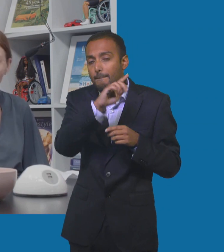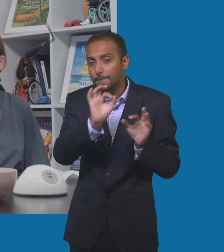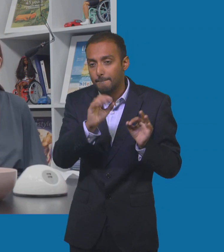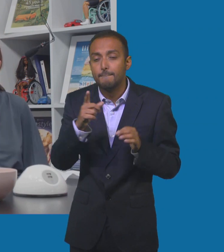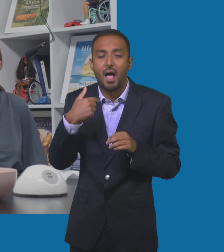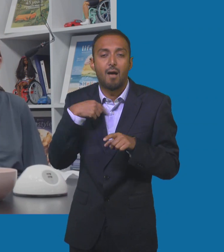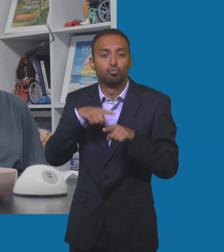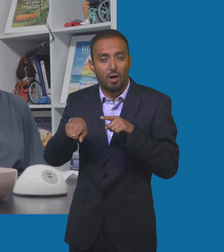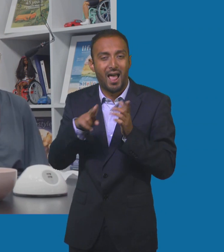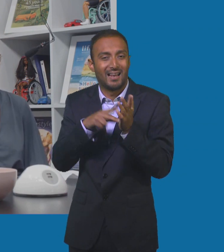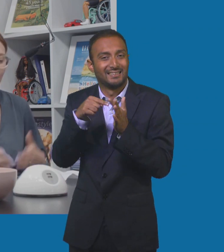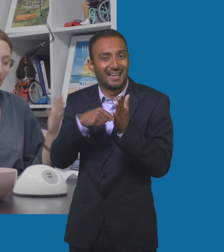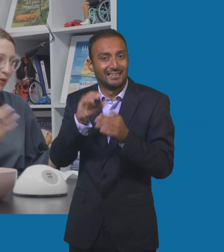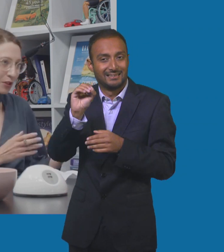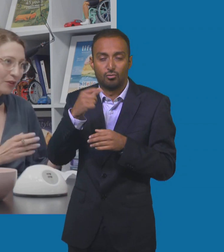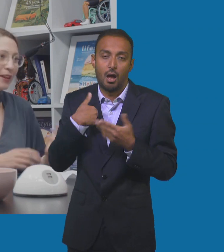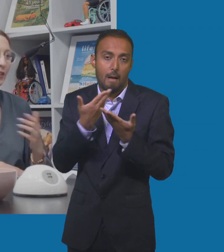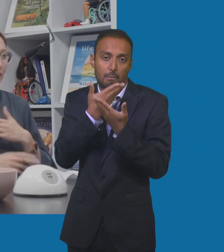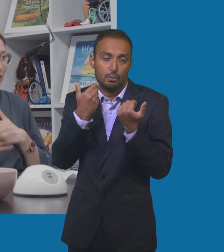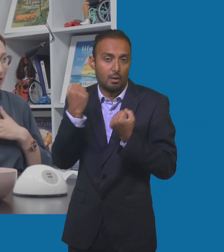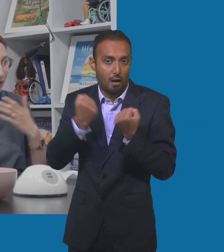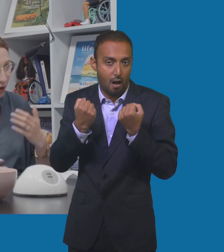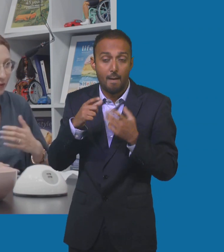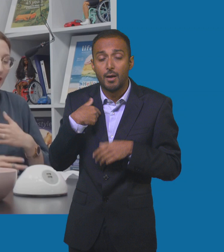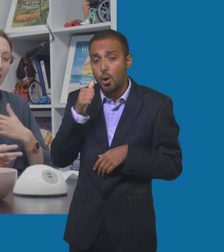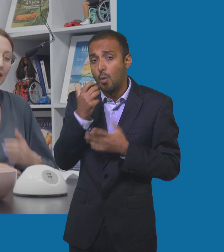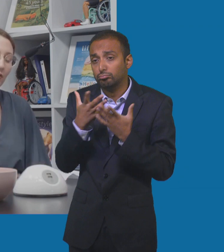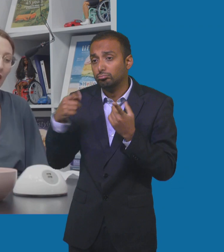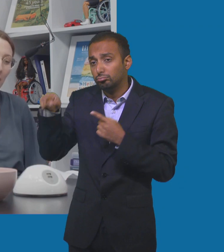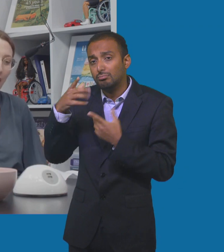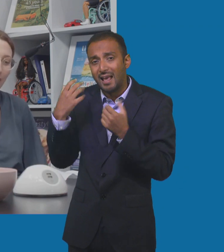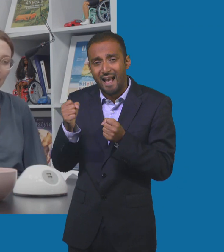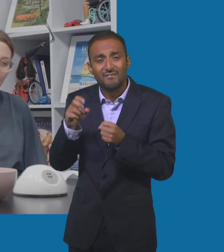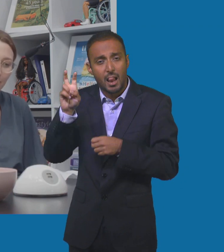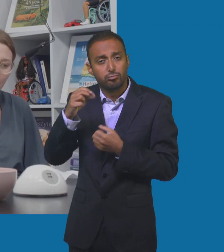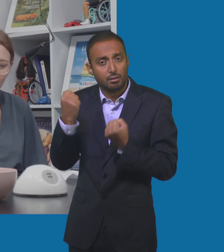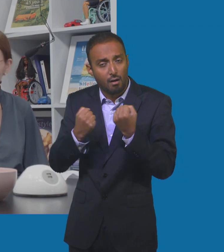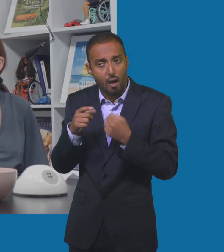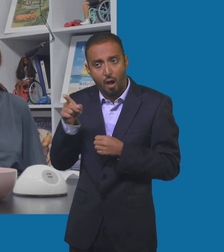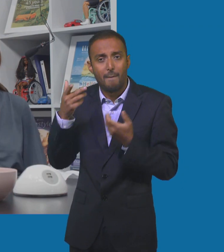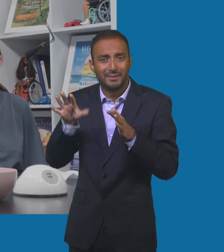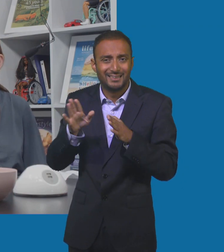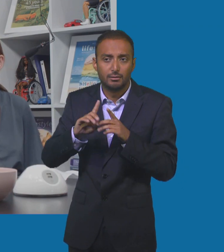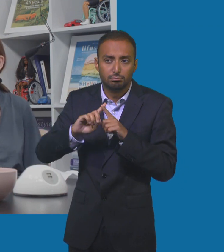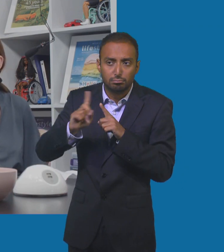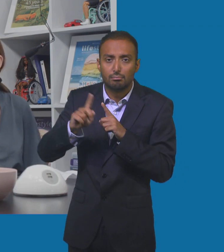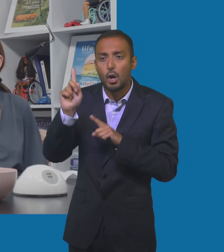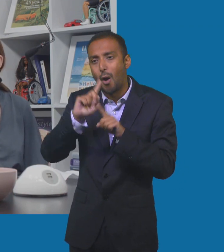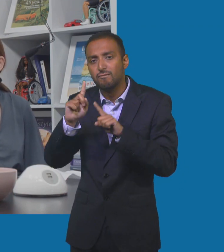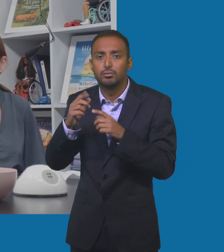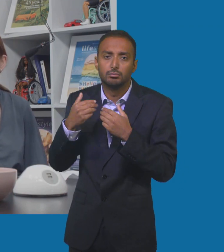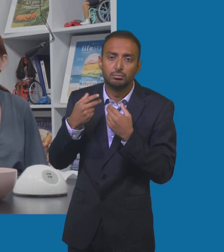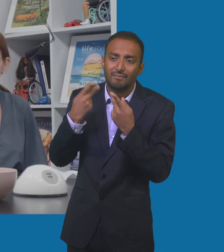to be a passenger in a lot of EVs. Either they belong to friends, or I've gone to different conferences and tried them out. And the thing that really struck me was how